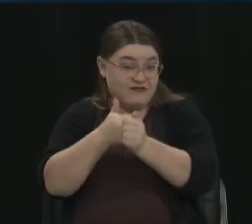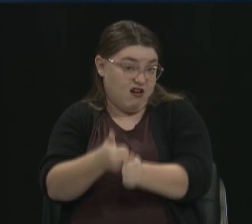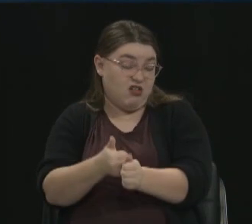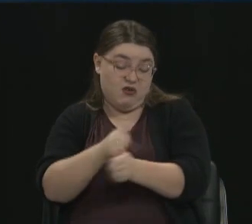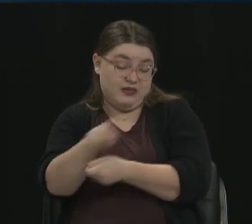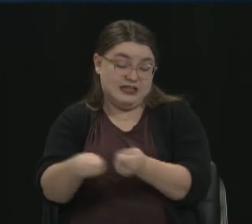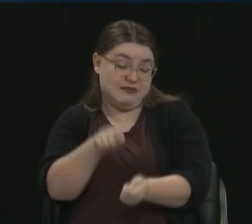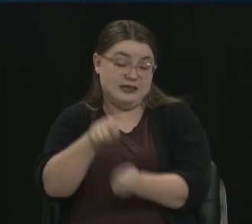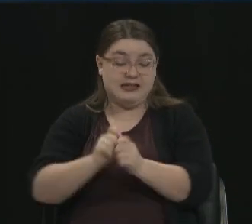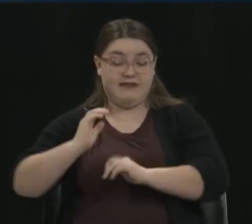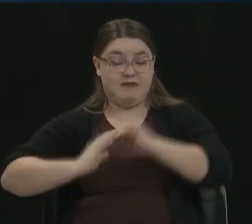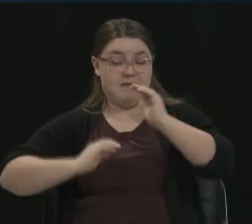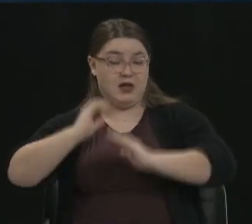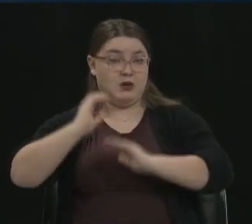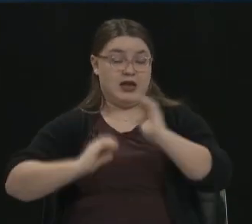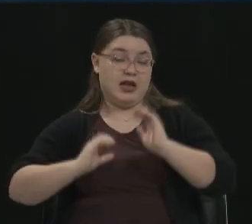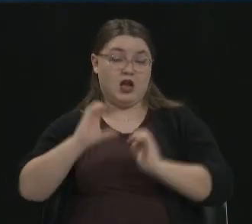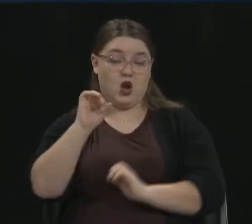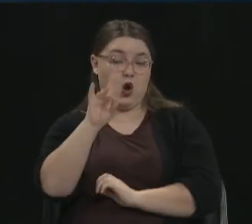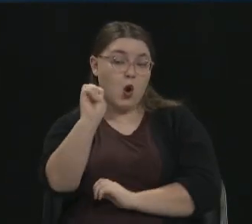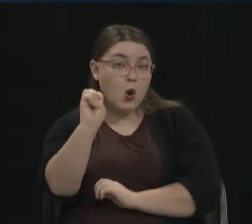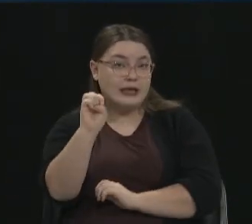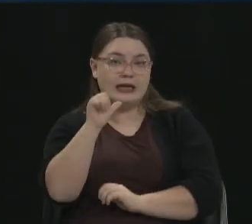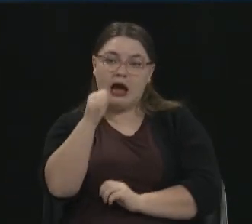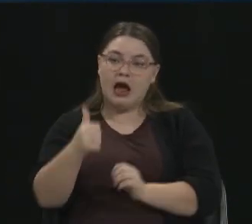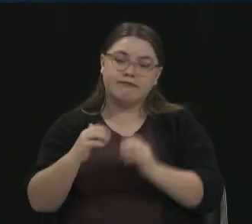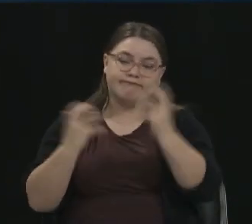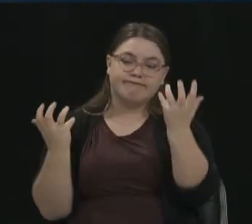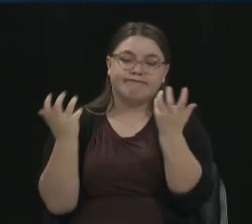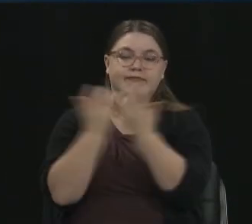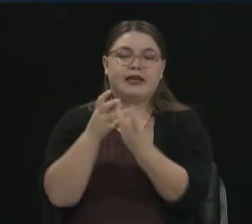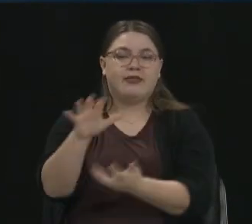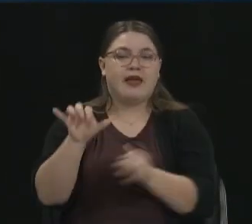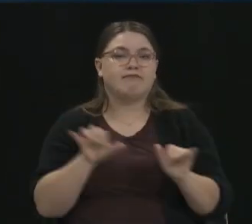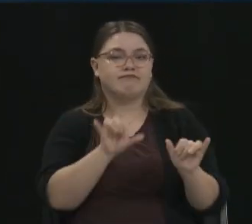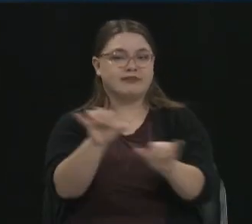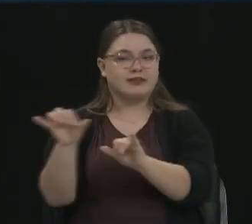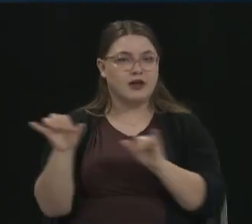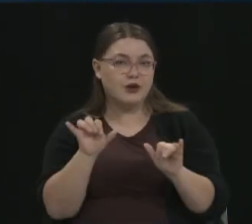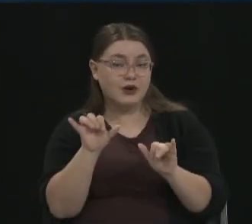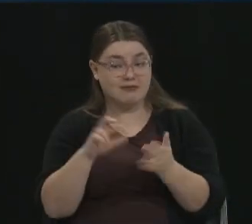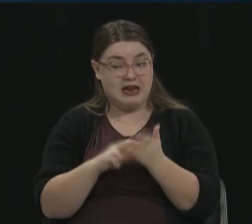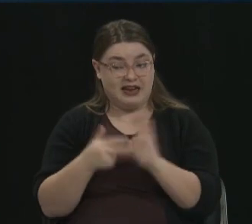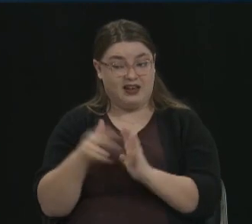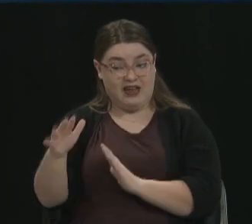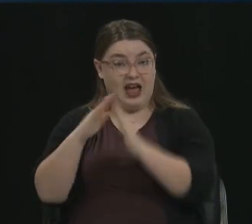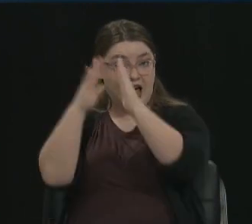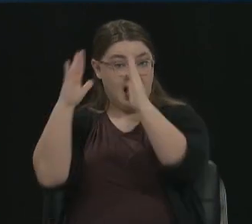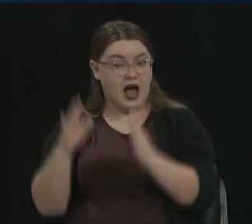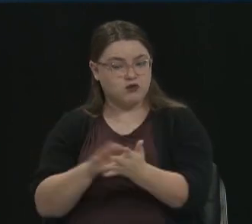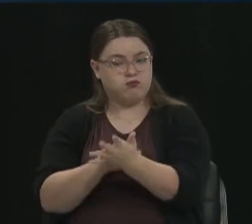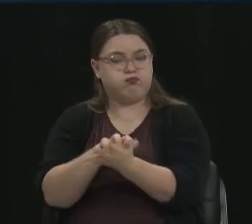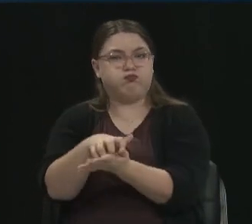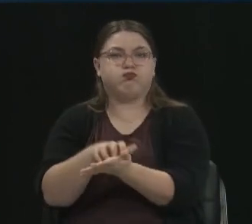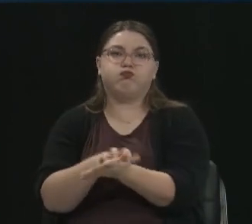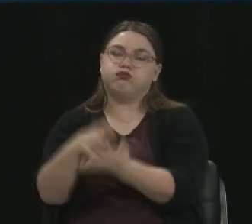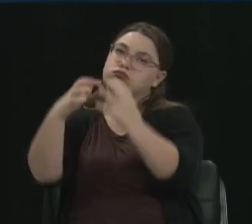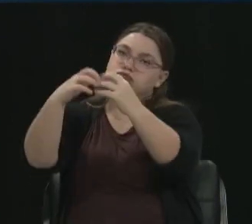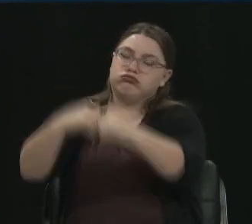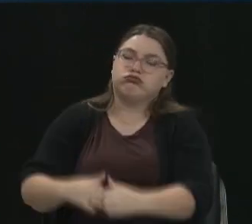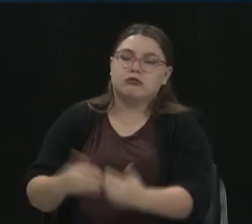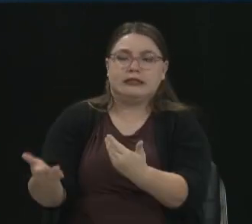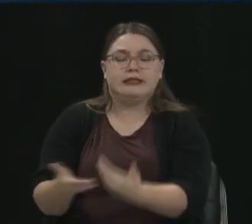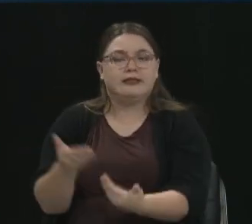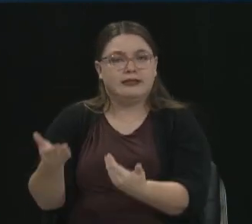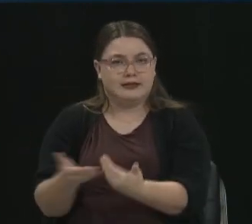didn't meet those standards. And you used the example of Syria as well. So yeah, it's tricky,